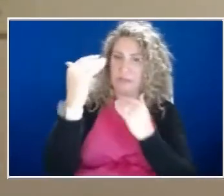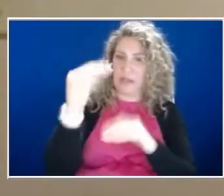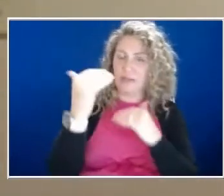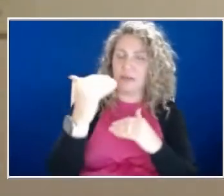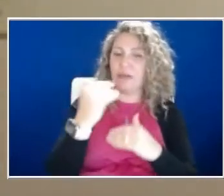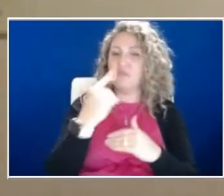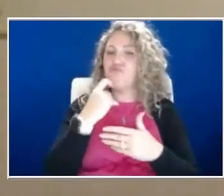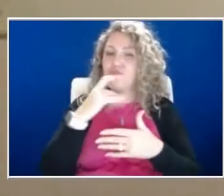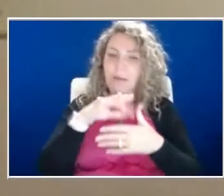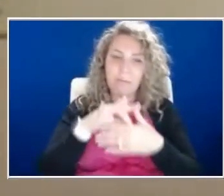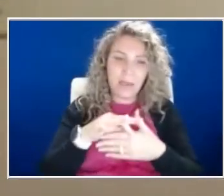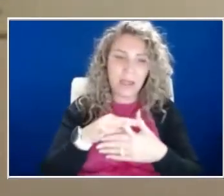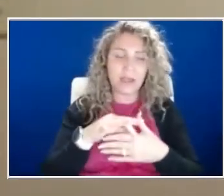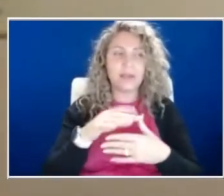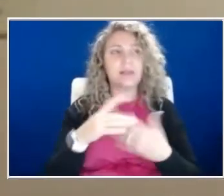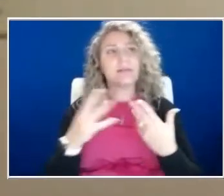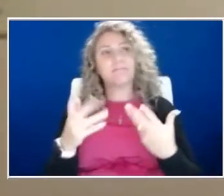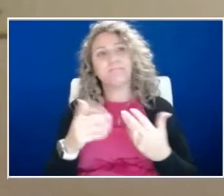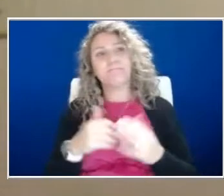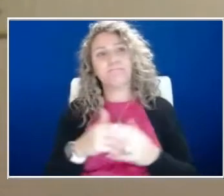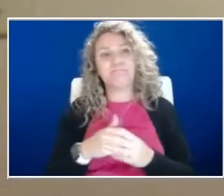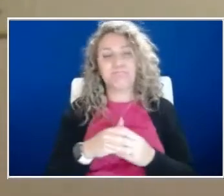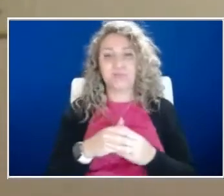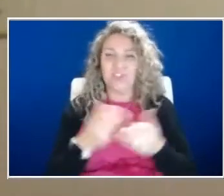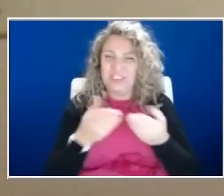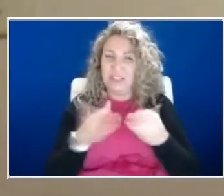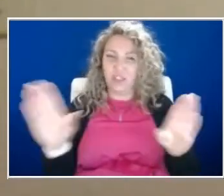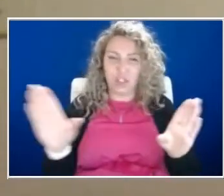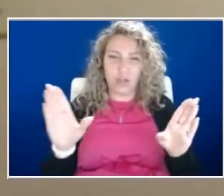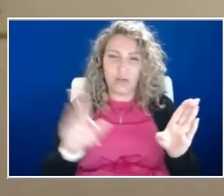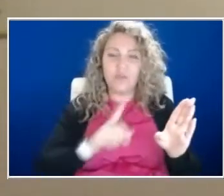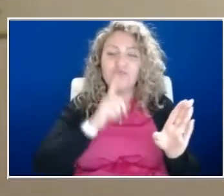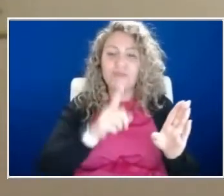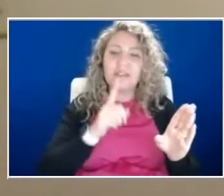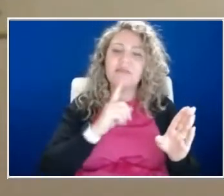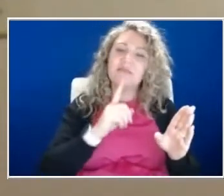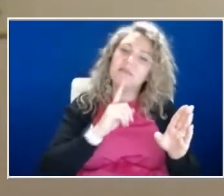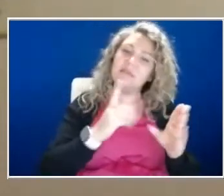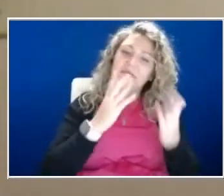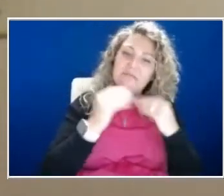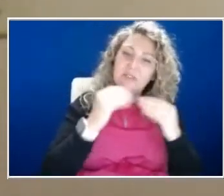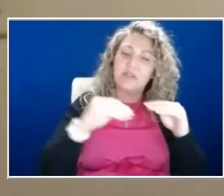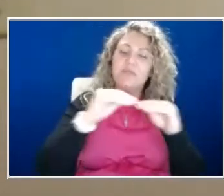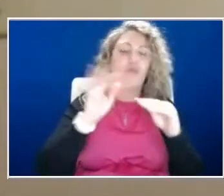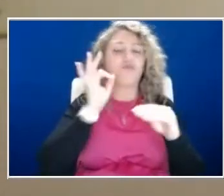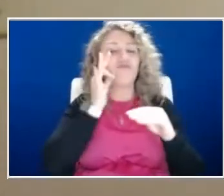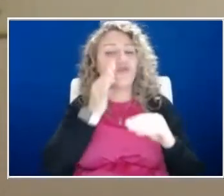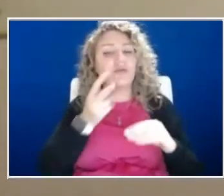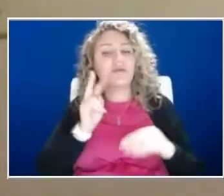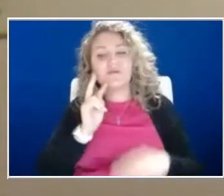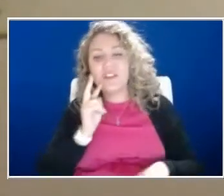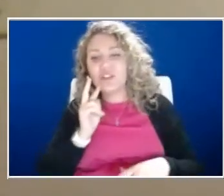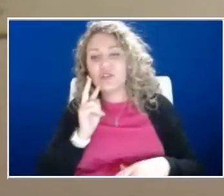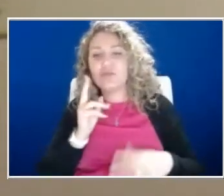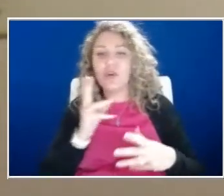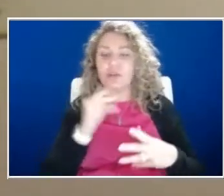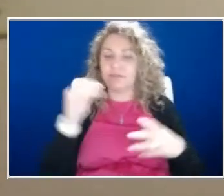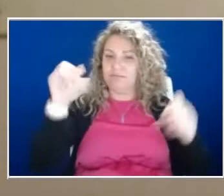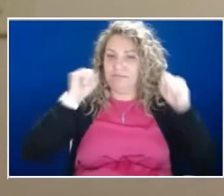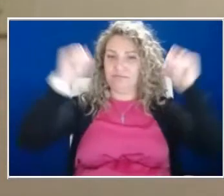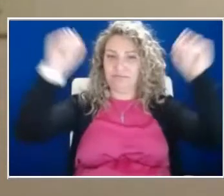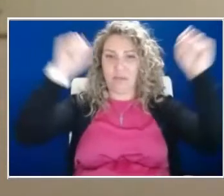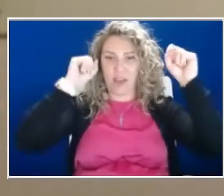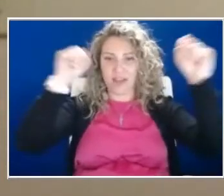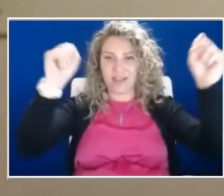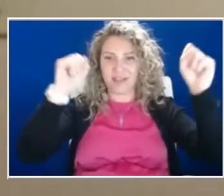meat in general, really eating a lot more fruits and vegetables. And I exercise on